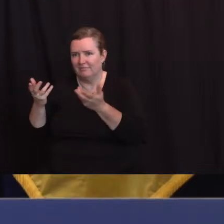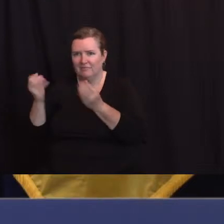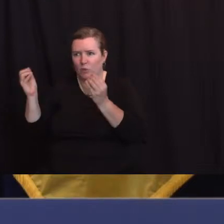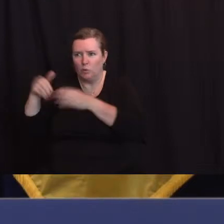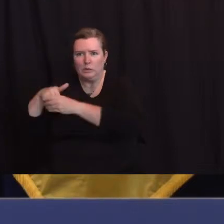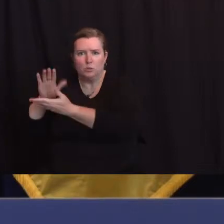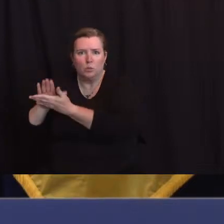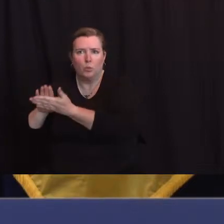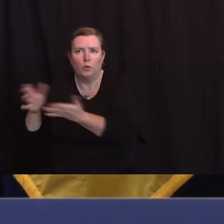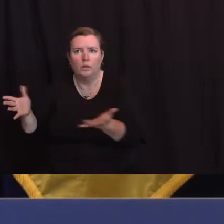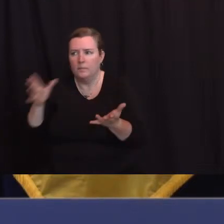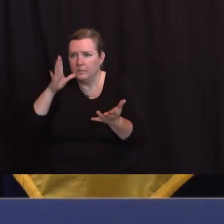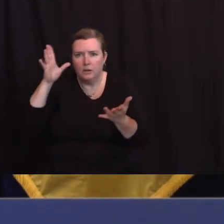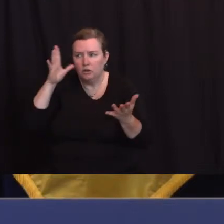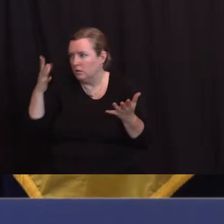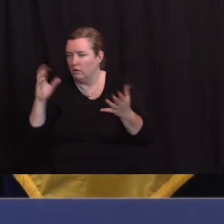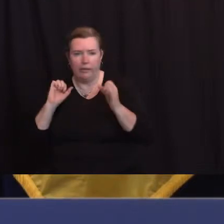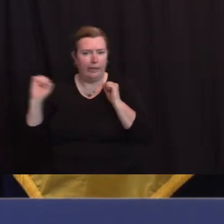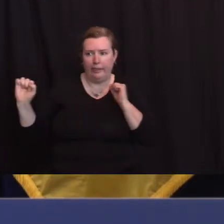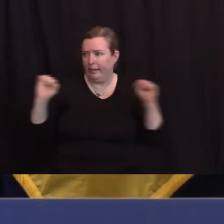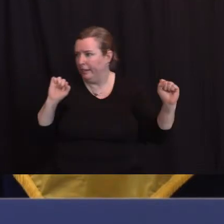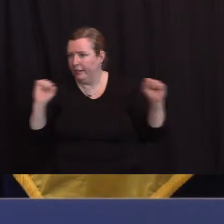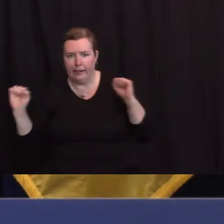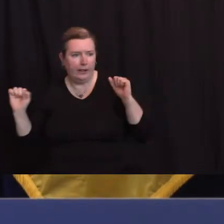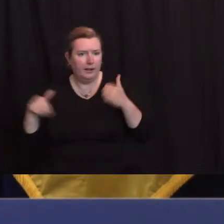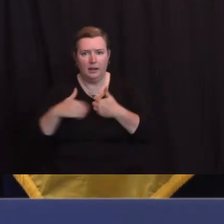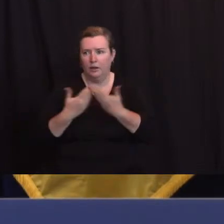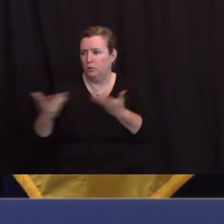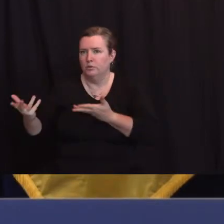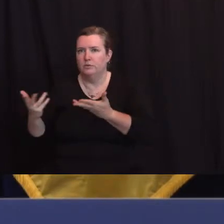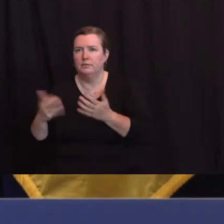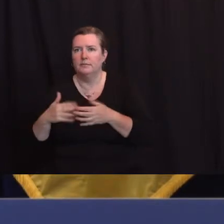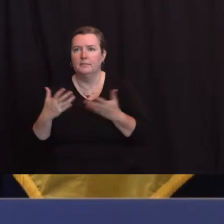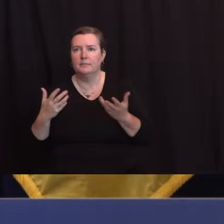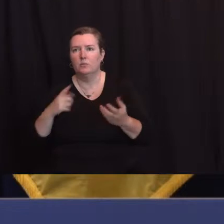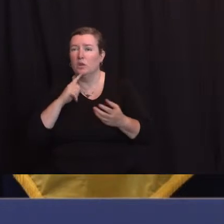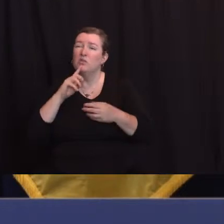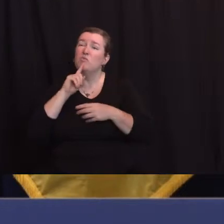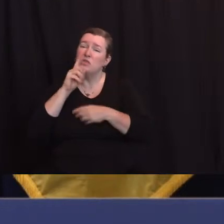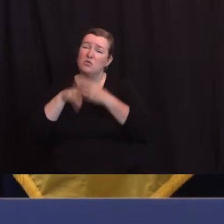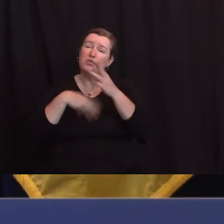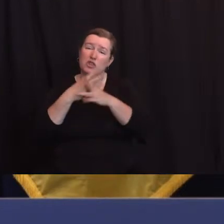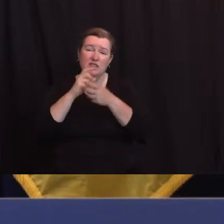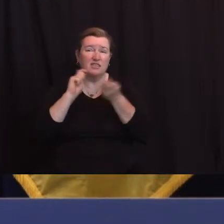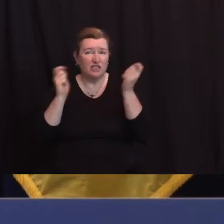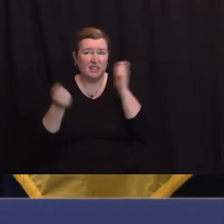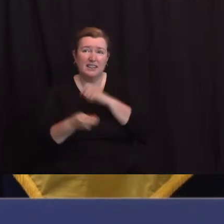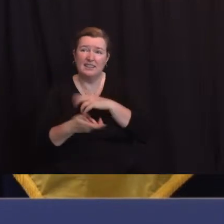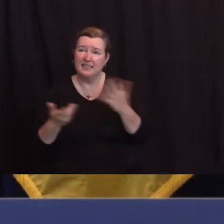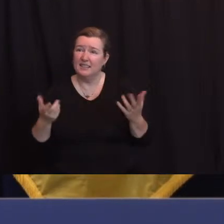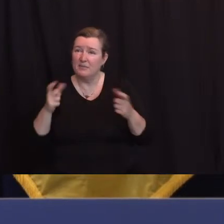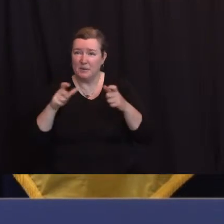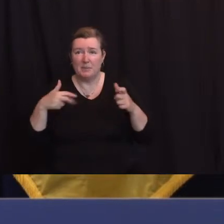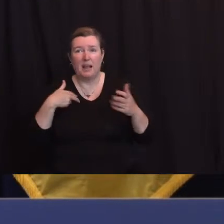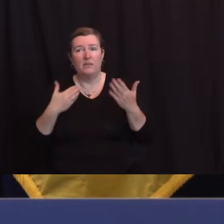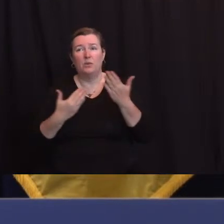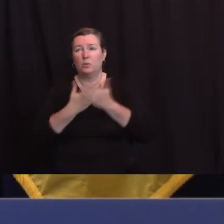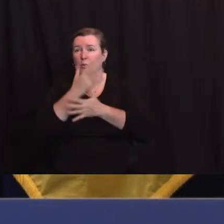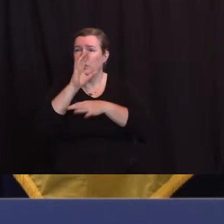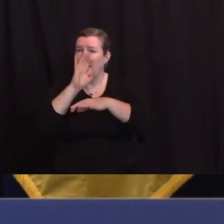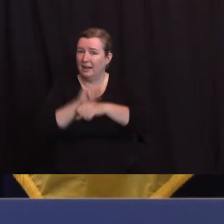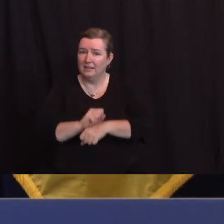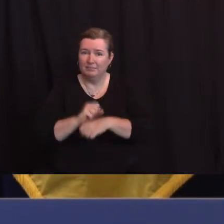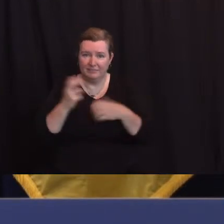who have developed completely different habits on how to work. And you've got, which the economists would want me to